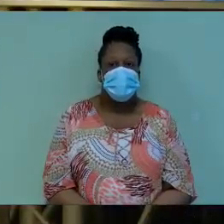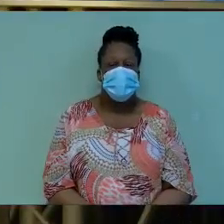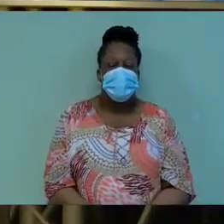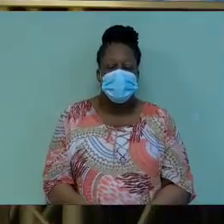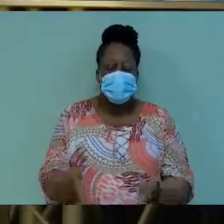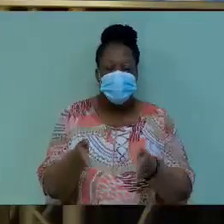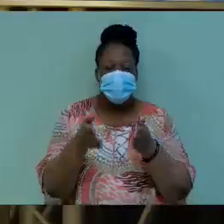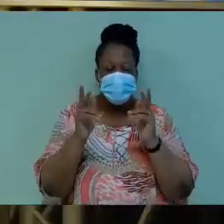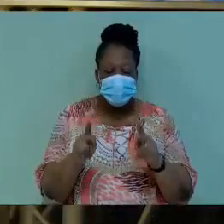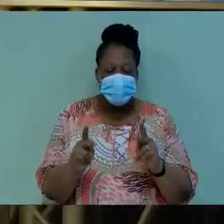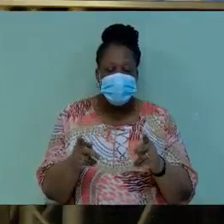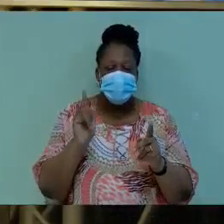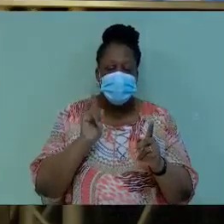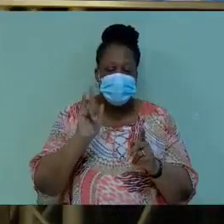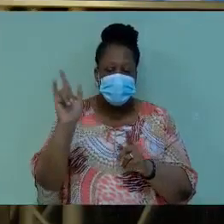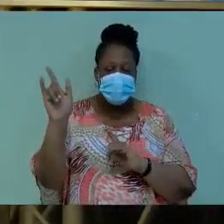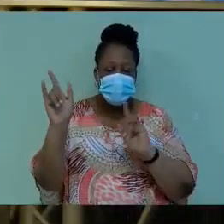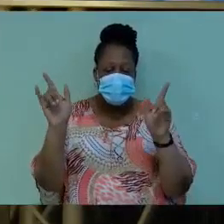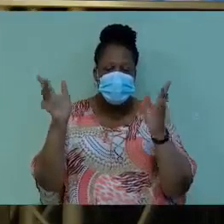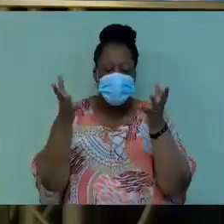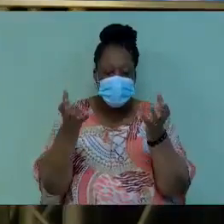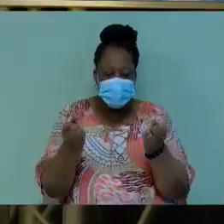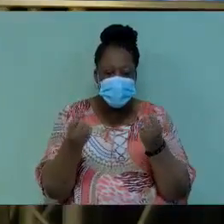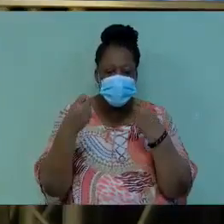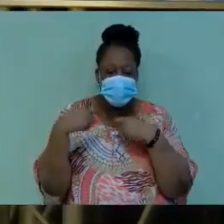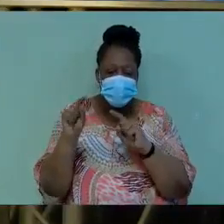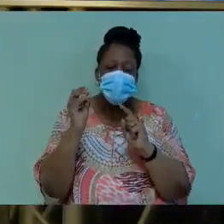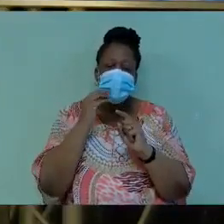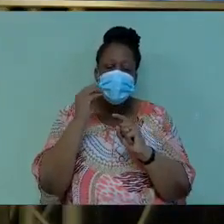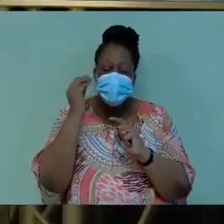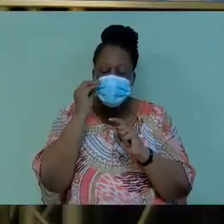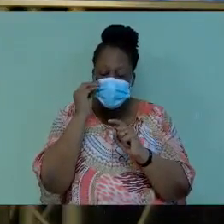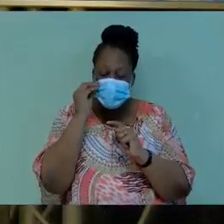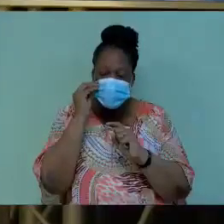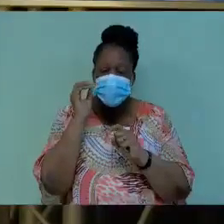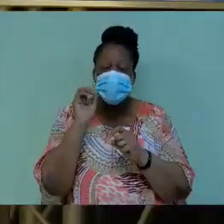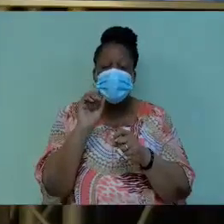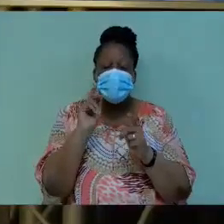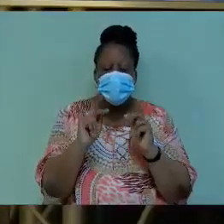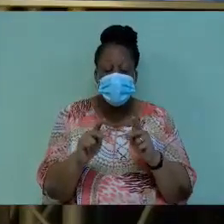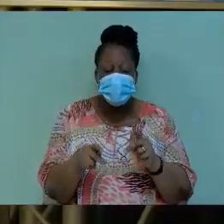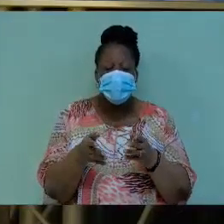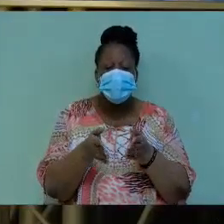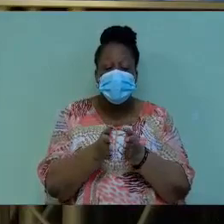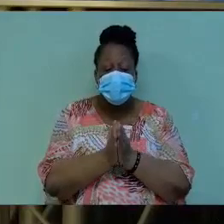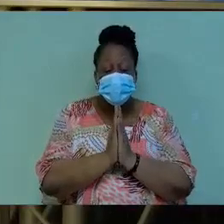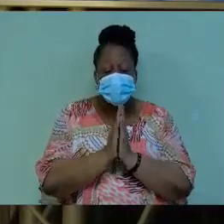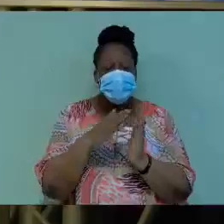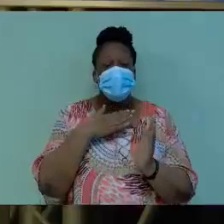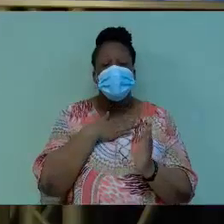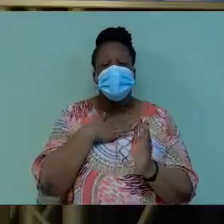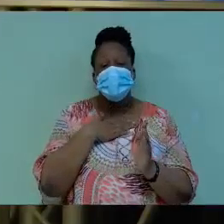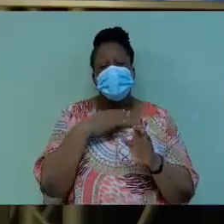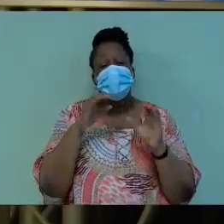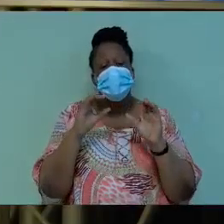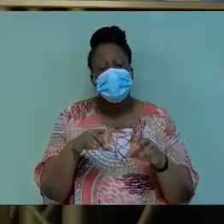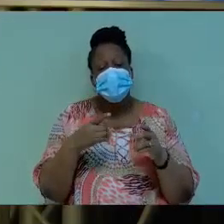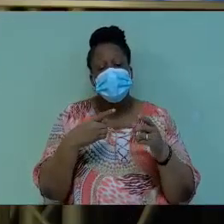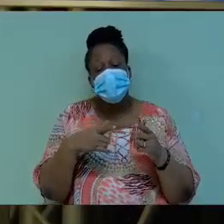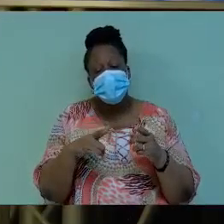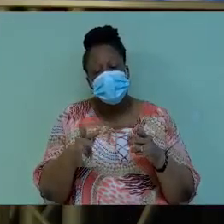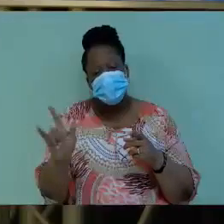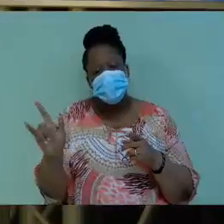repatriation flights for non-nationals of St. Kitts and Nevis. Again, non-nationals of St. Kitts and Nevis.